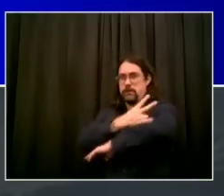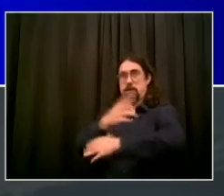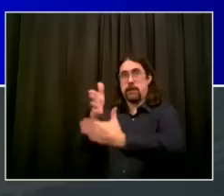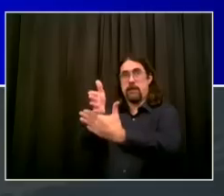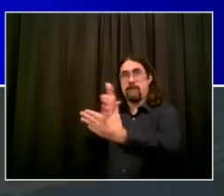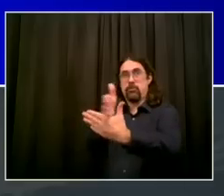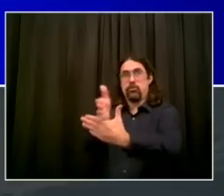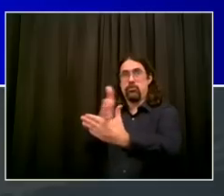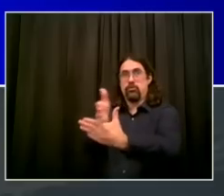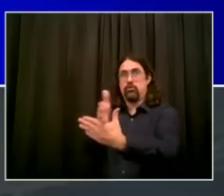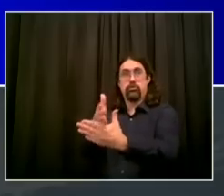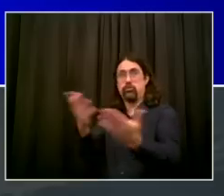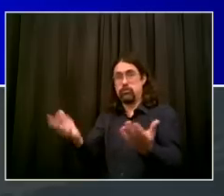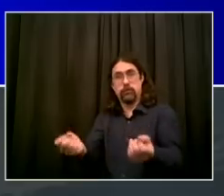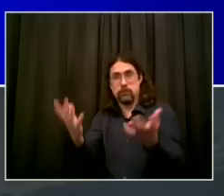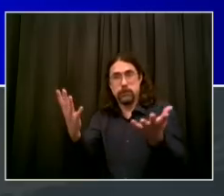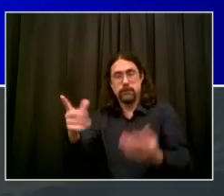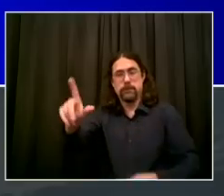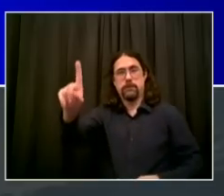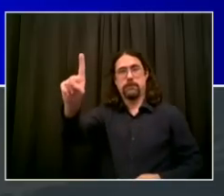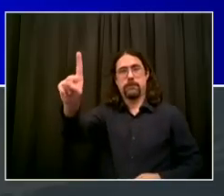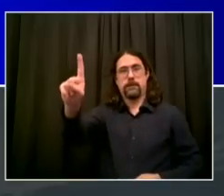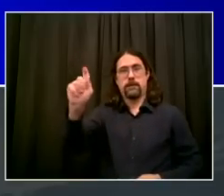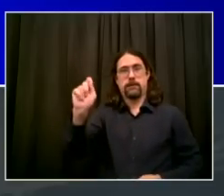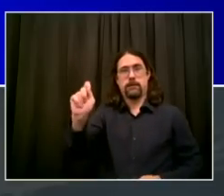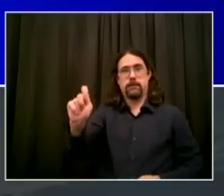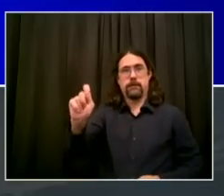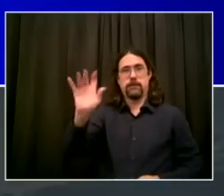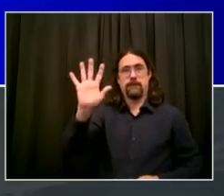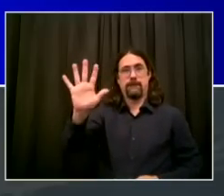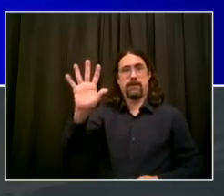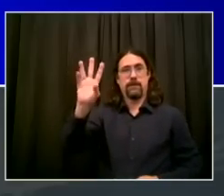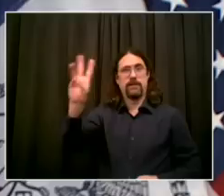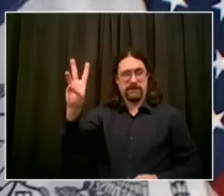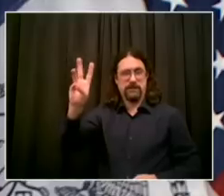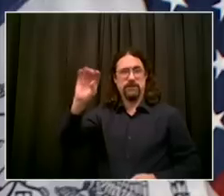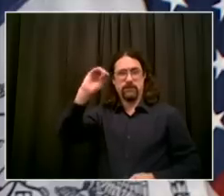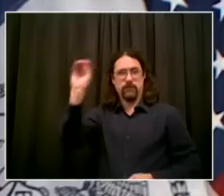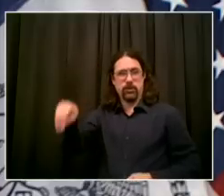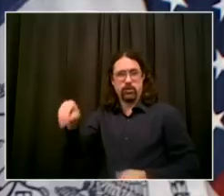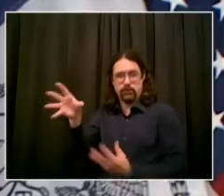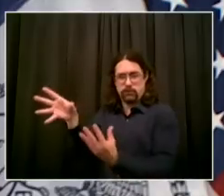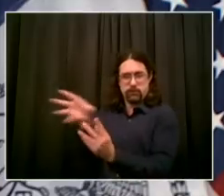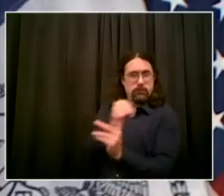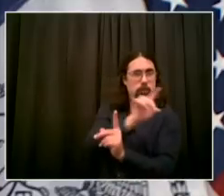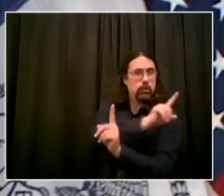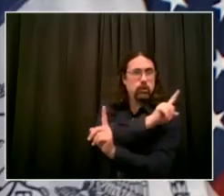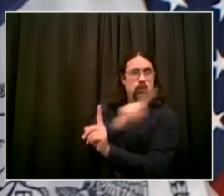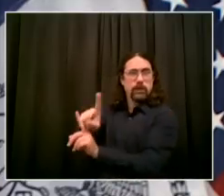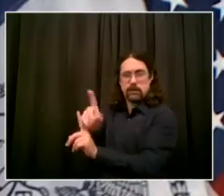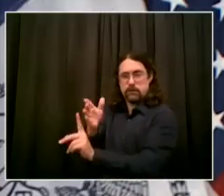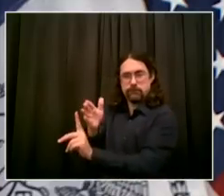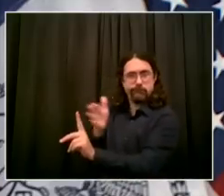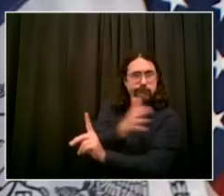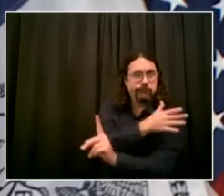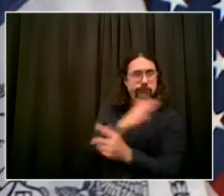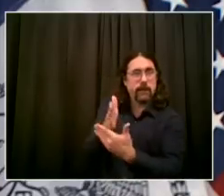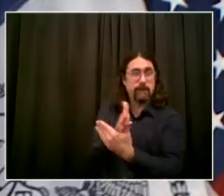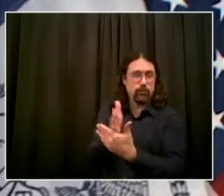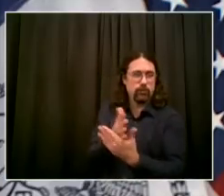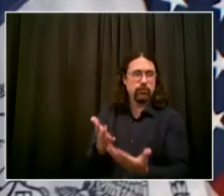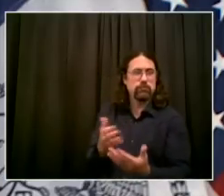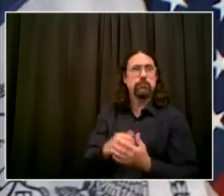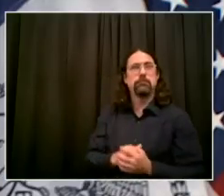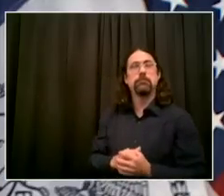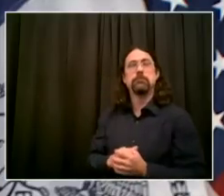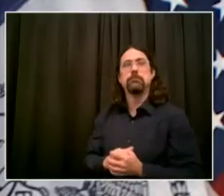1.56%. Let me say a few words in Spanish, but just before I do, want to make sure people know that we're not having a press conference